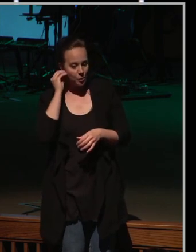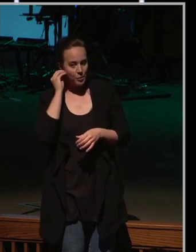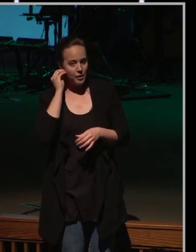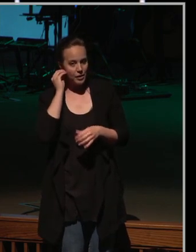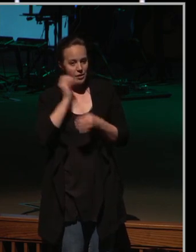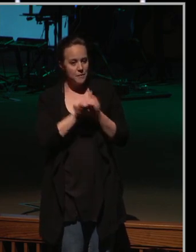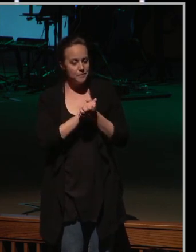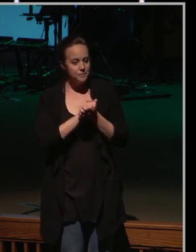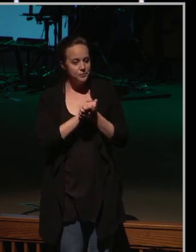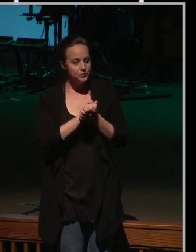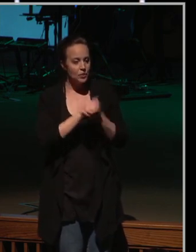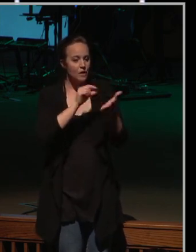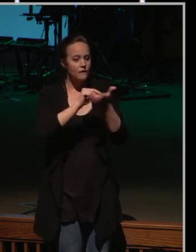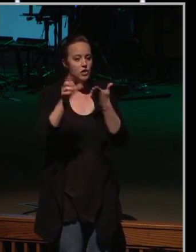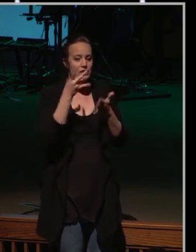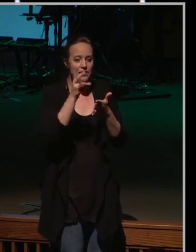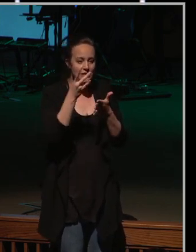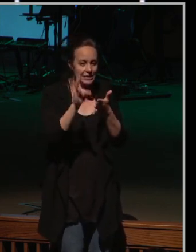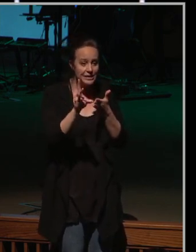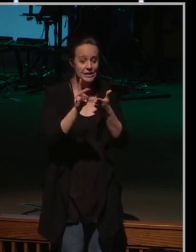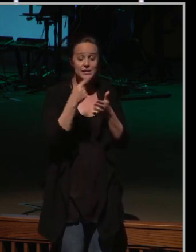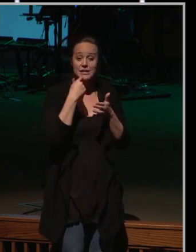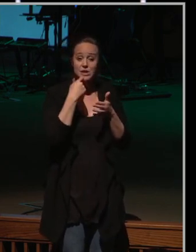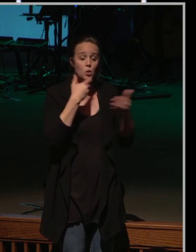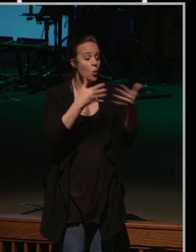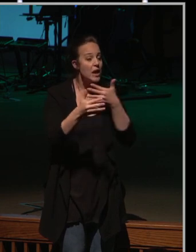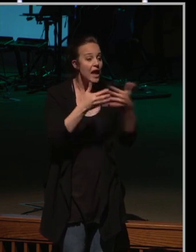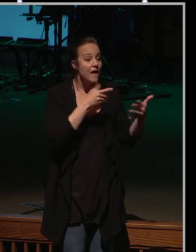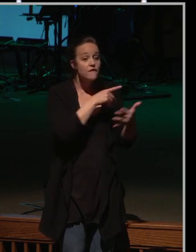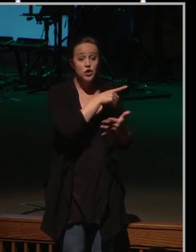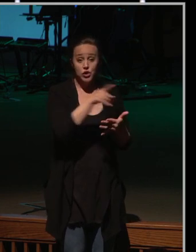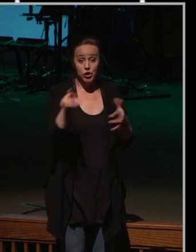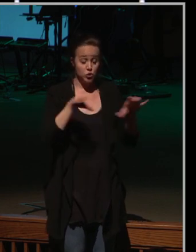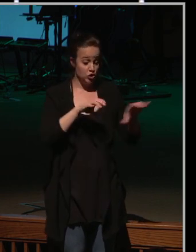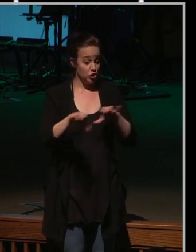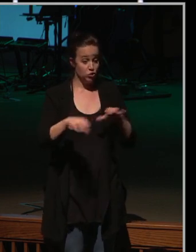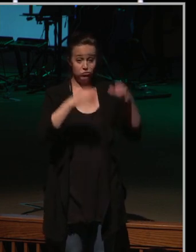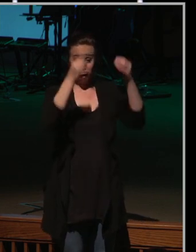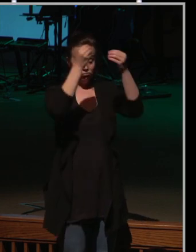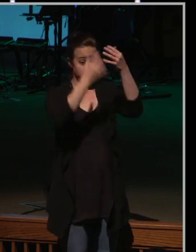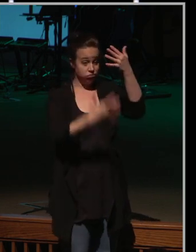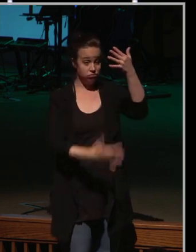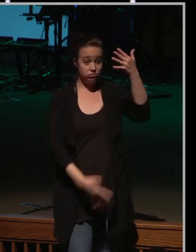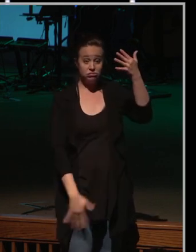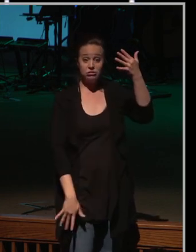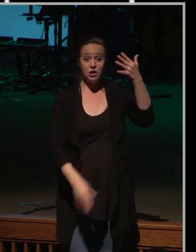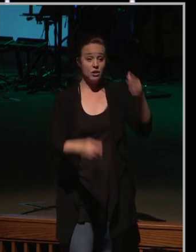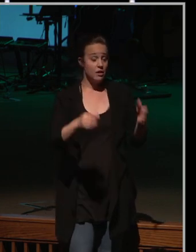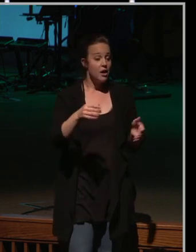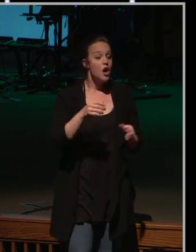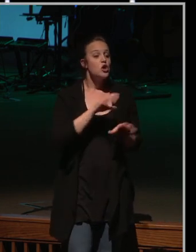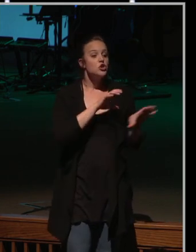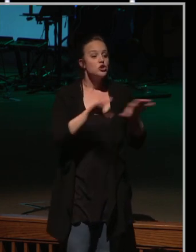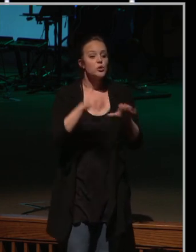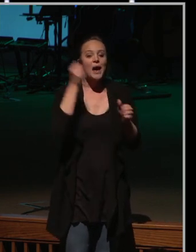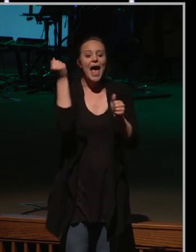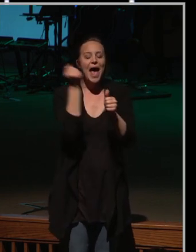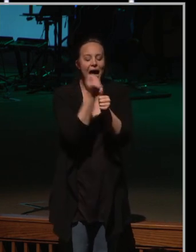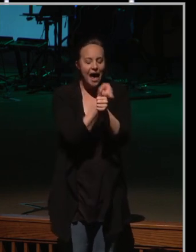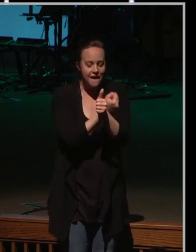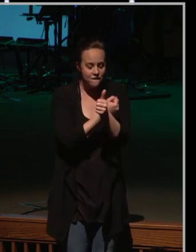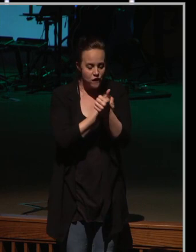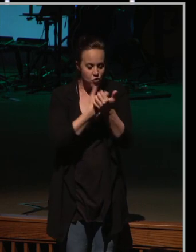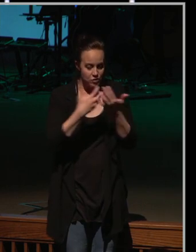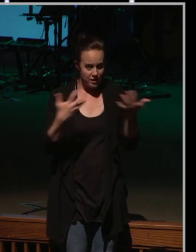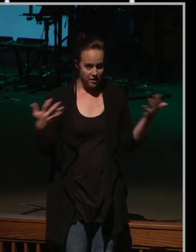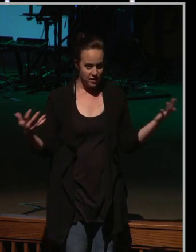In verse 17, Paul says, and whatever you do, in word or deed, do everything in the name of the